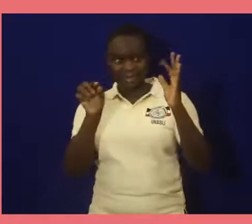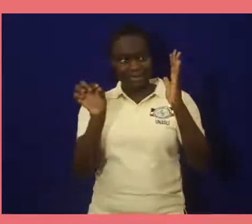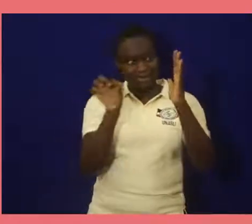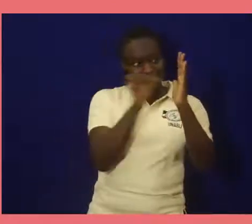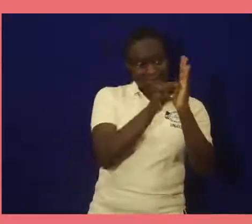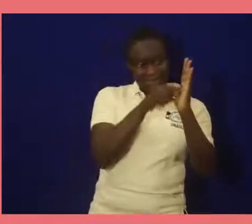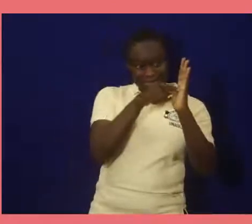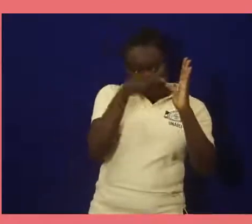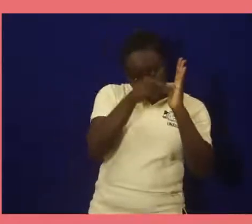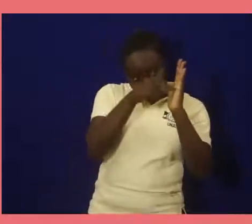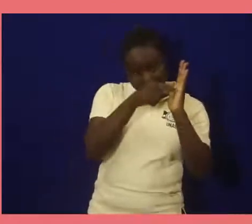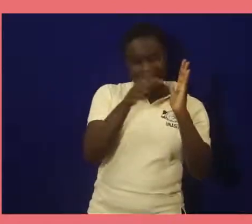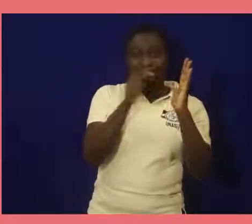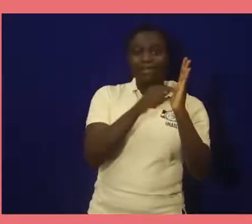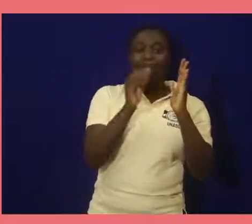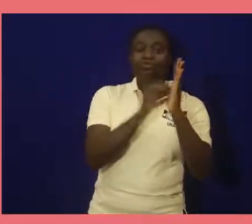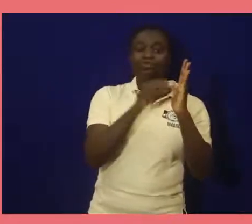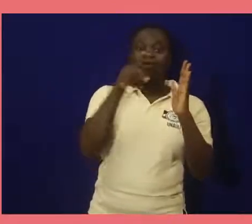it P.